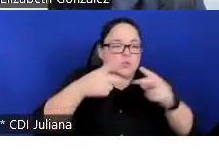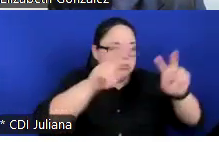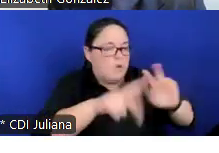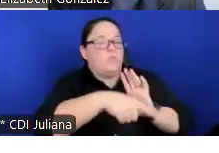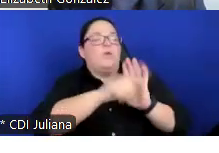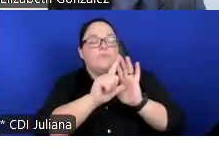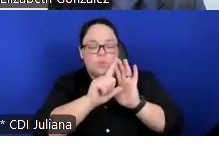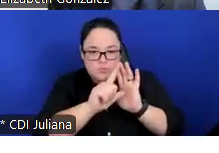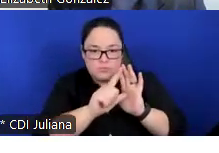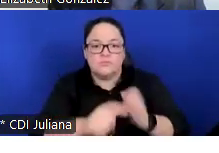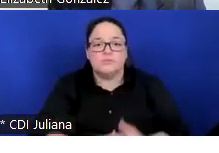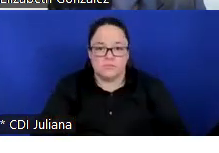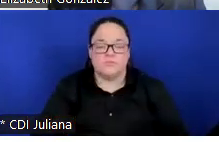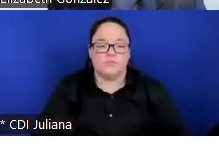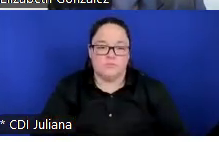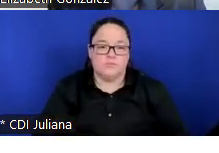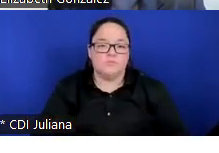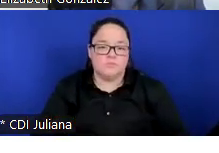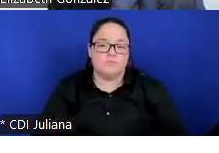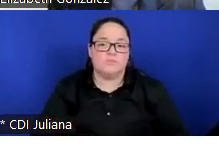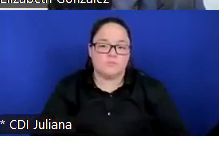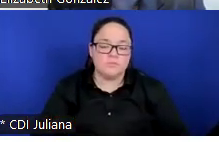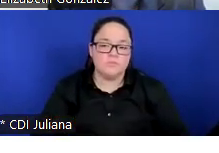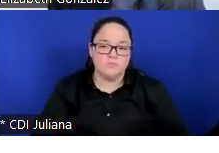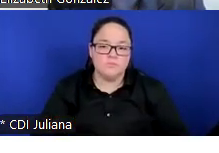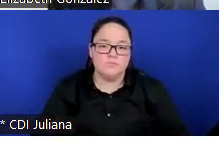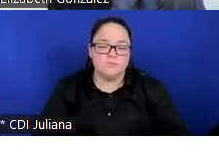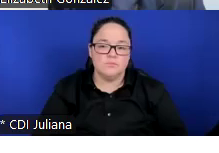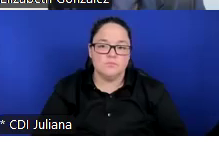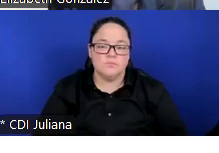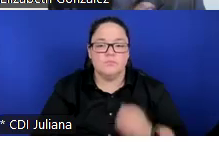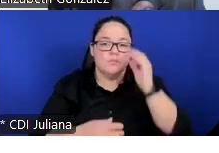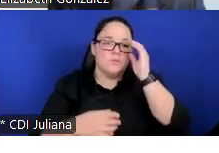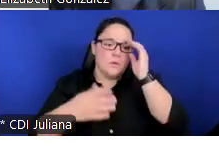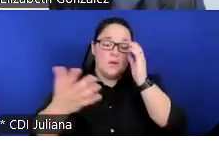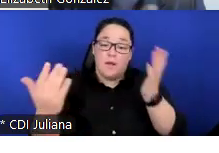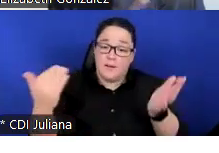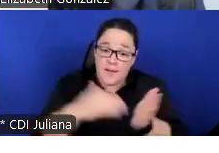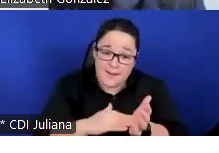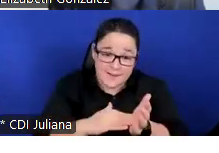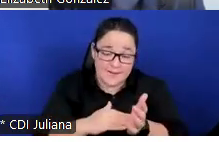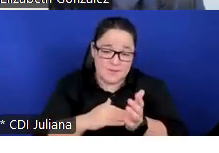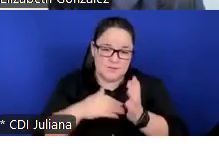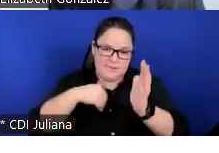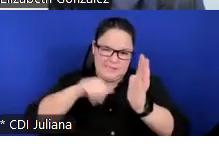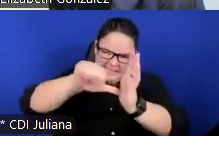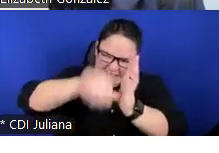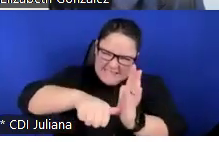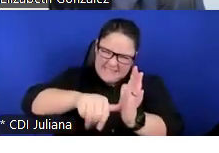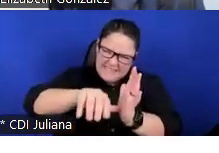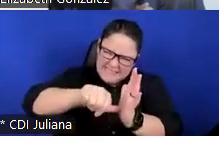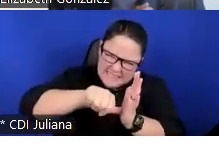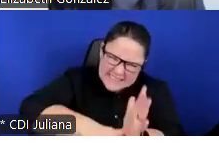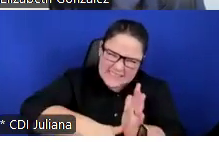And I'm going to sound like a broken record, Before you consider filing a